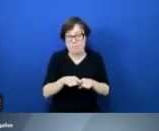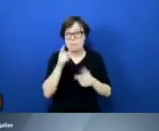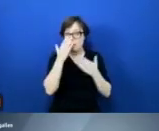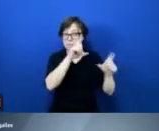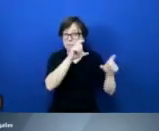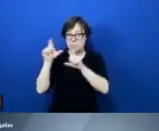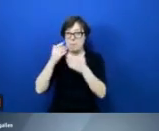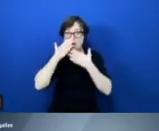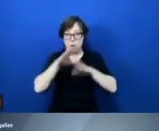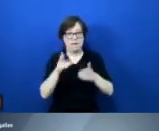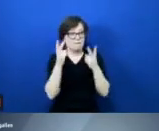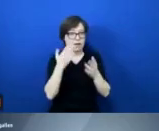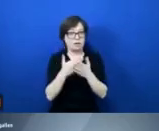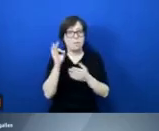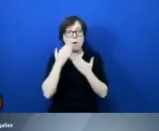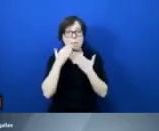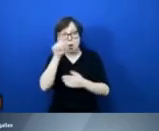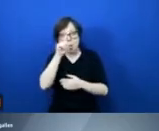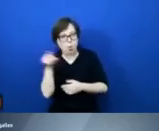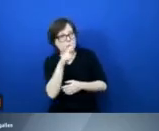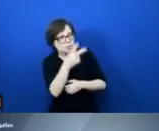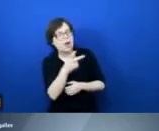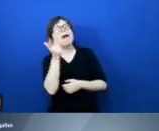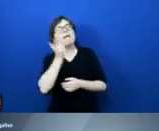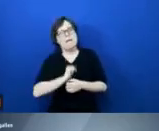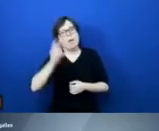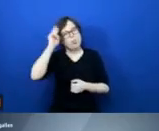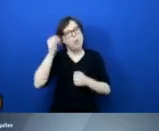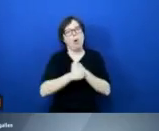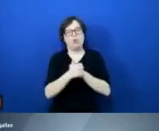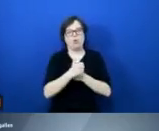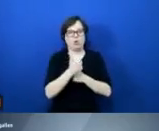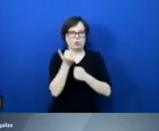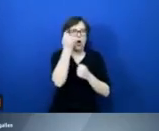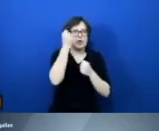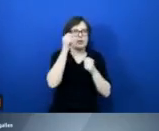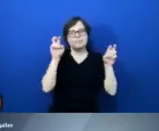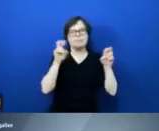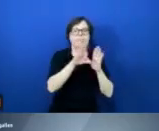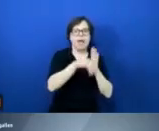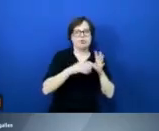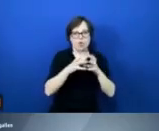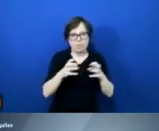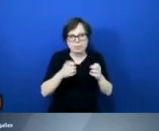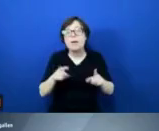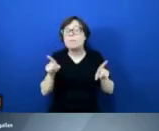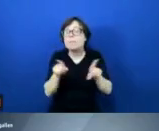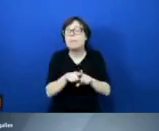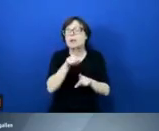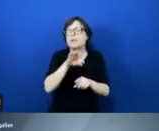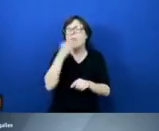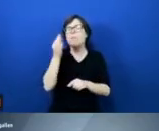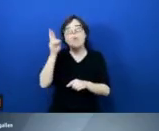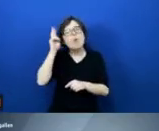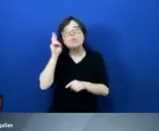Such slides, such pictures make our residents make it easier for them to